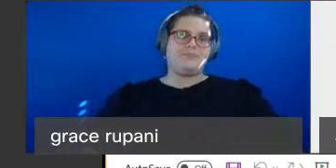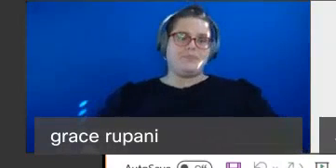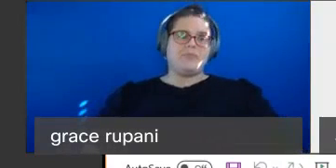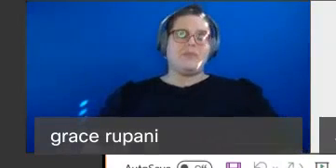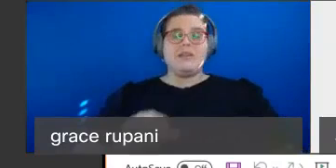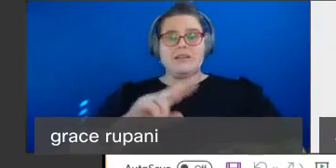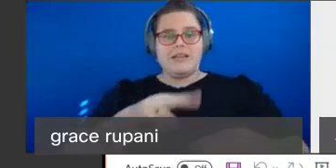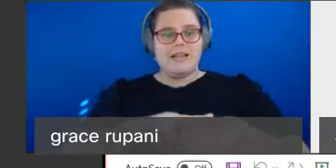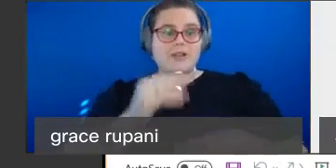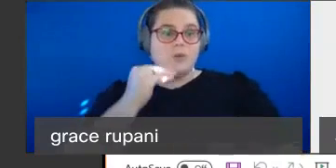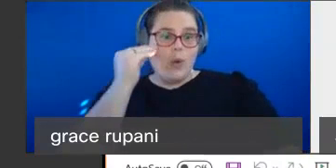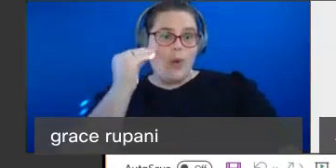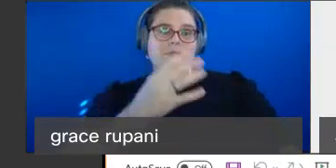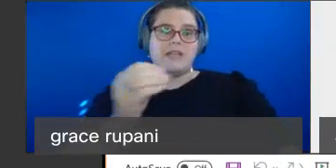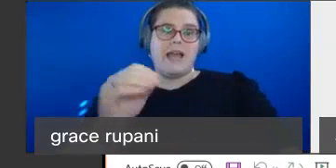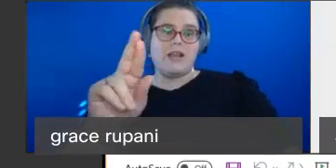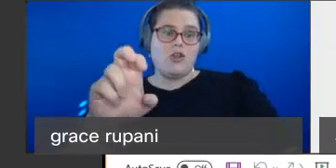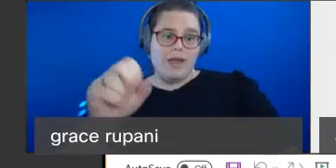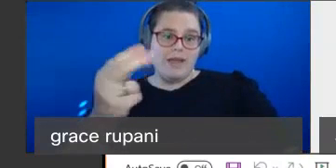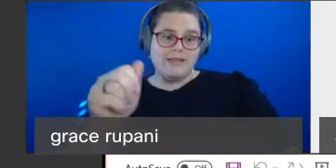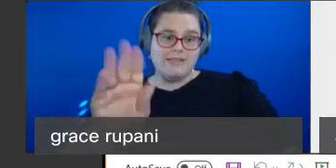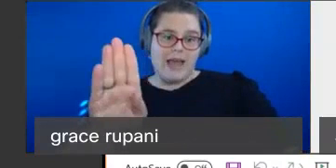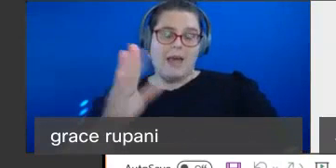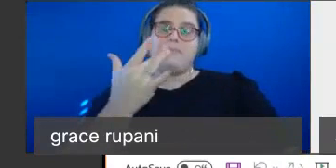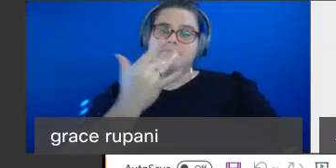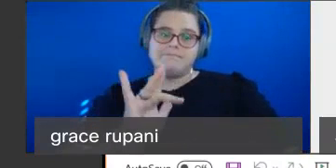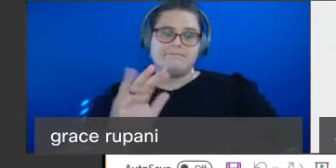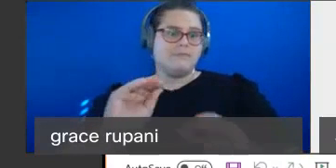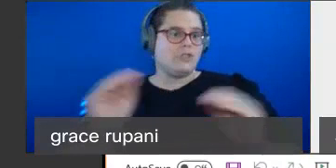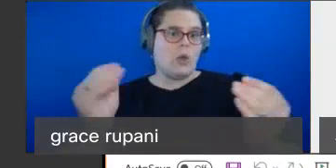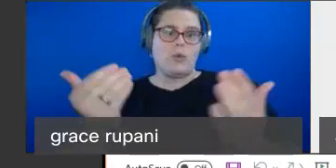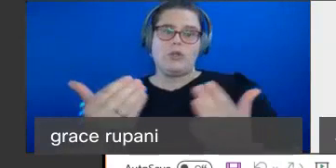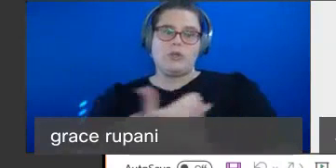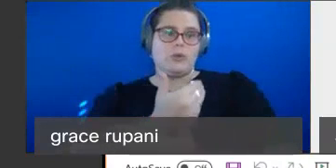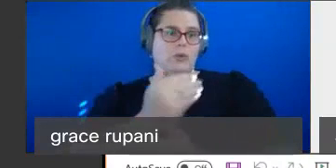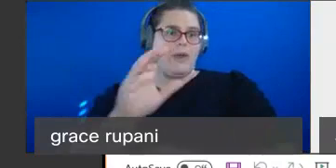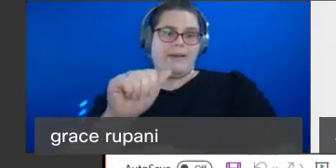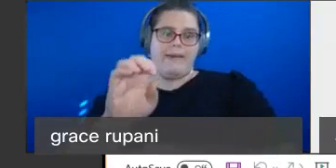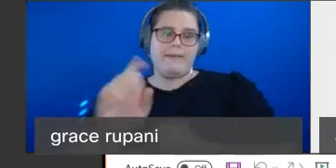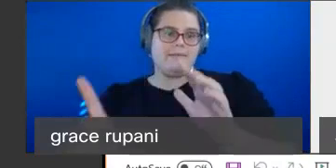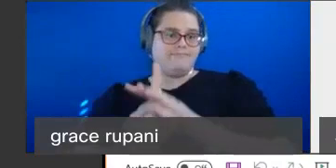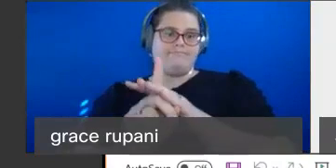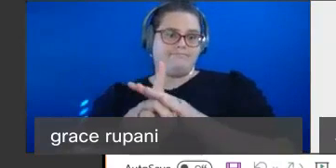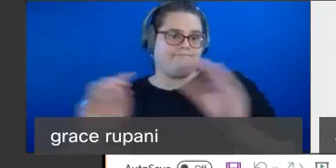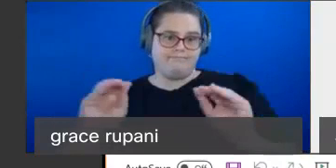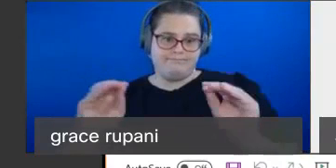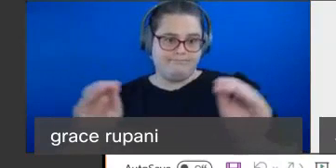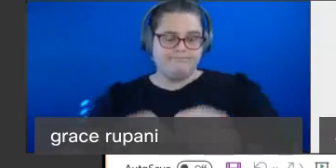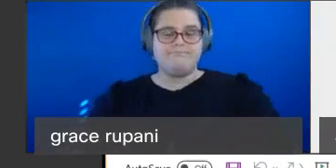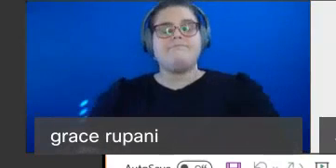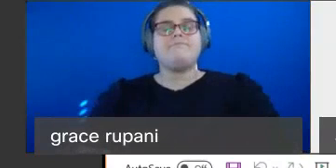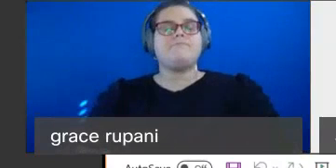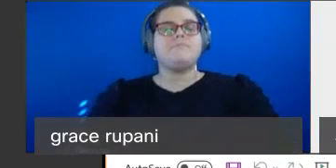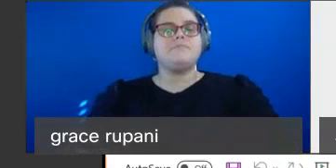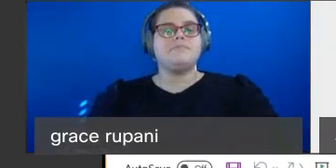residential habilitation, there have been no new COVID-19 cases. You can see